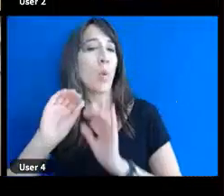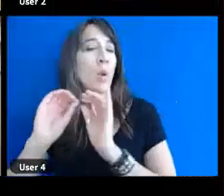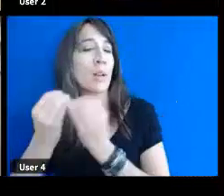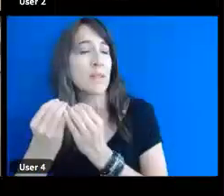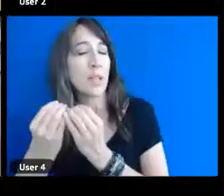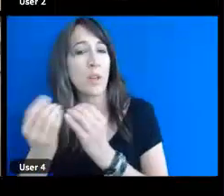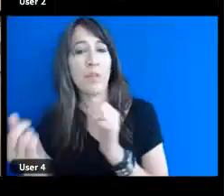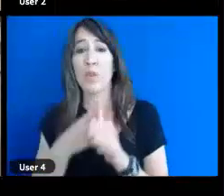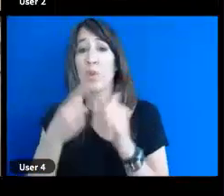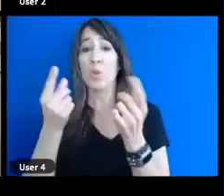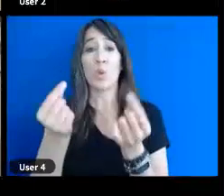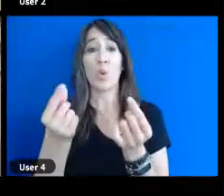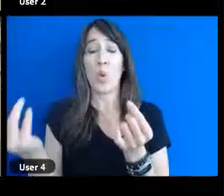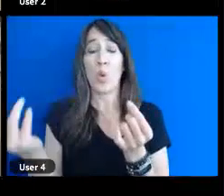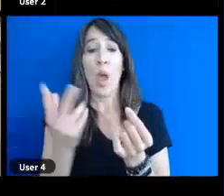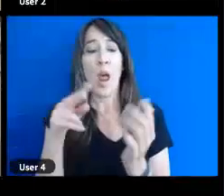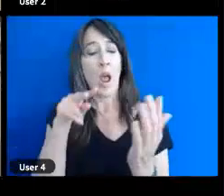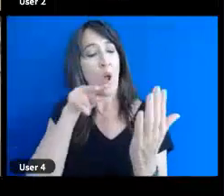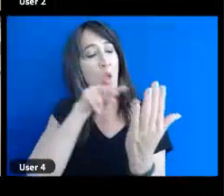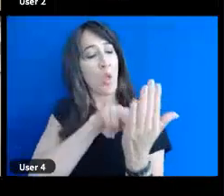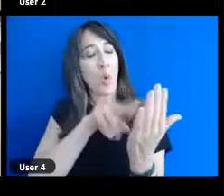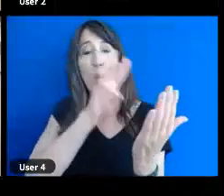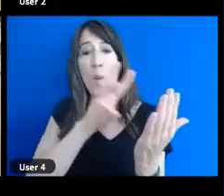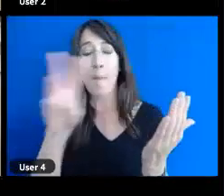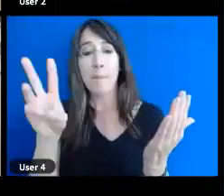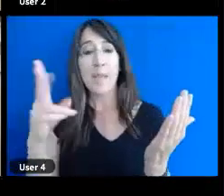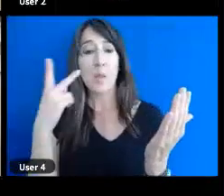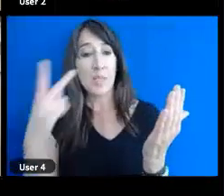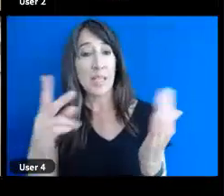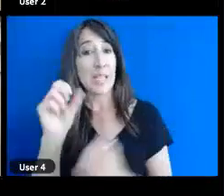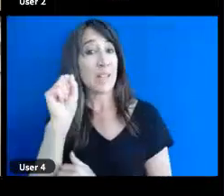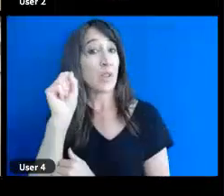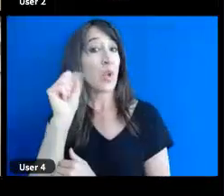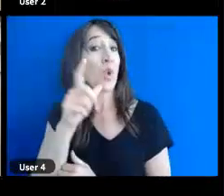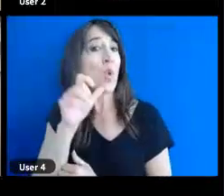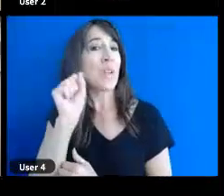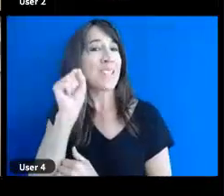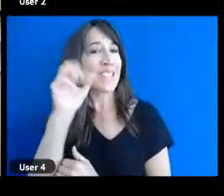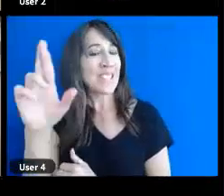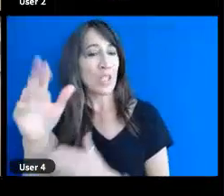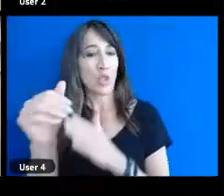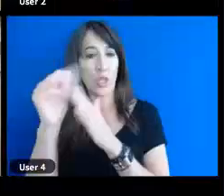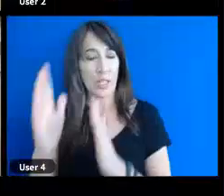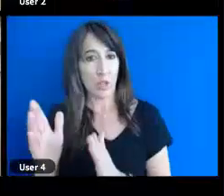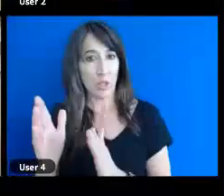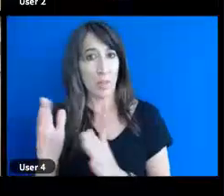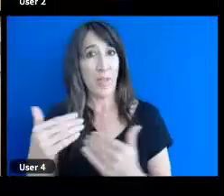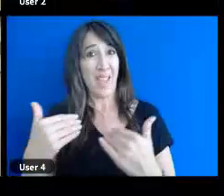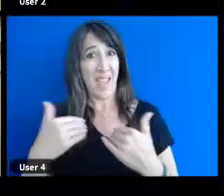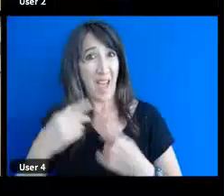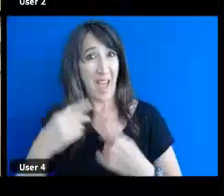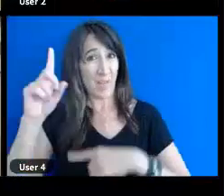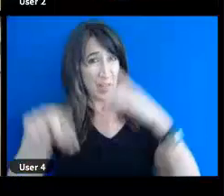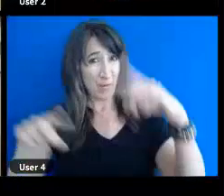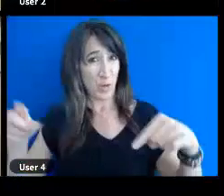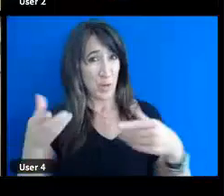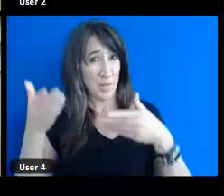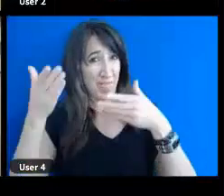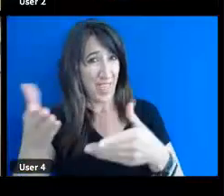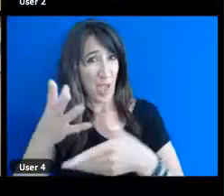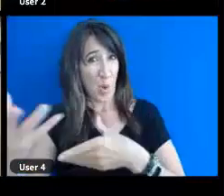new client or if I'm curious about an organization, the first thing I do is I look on their website and I look to see who their senior leadership